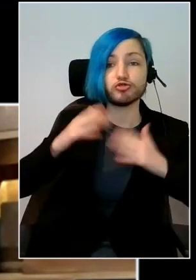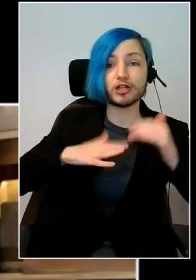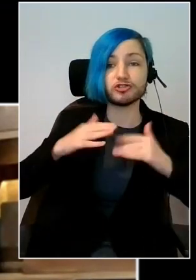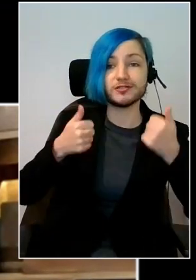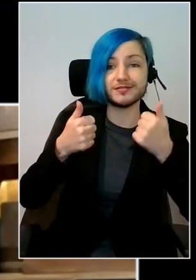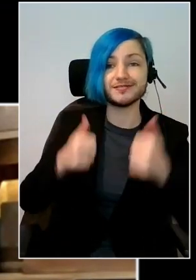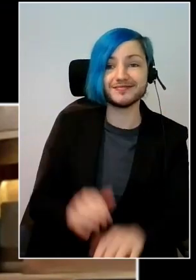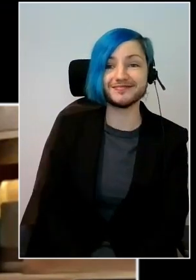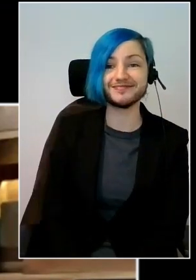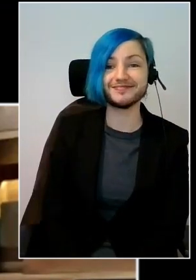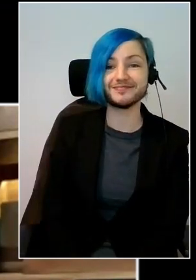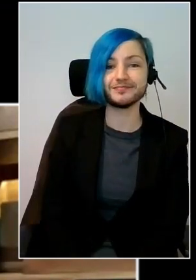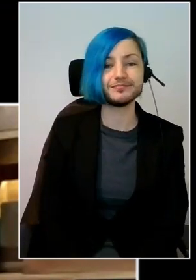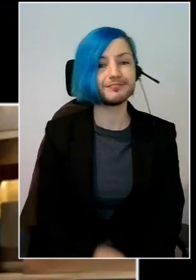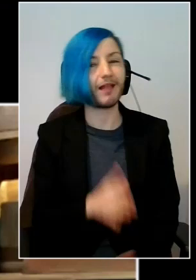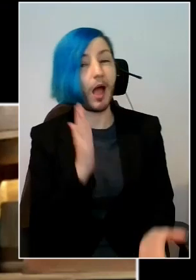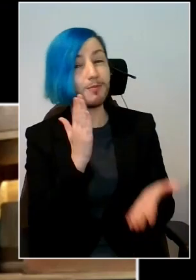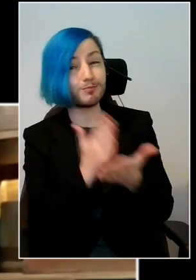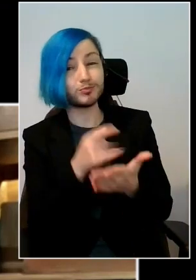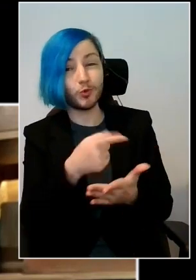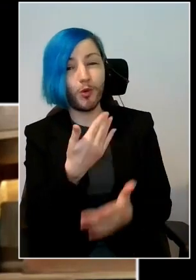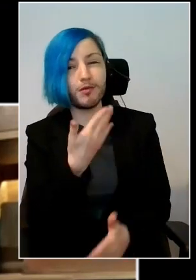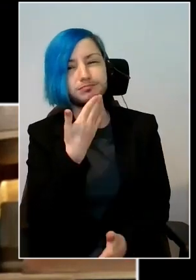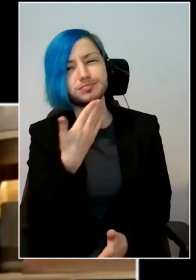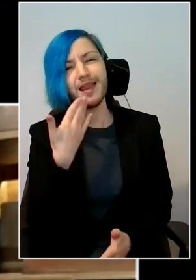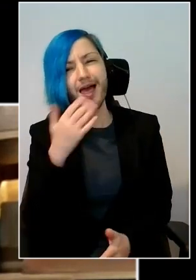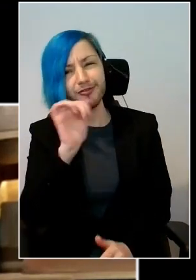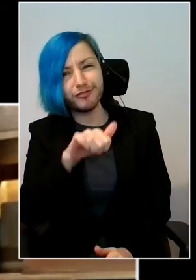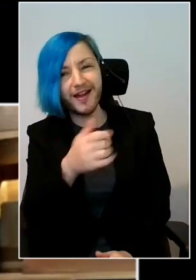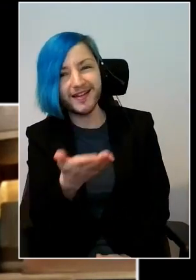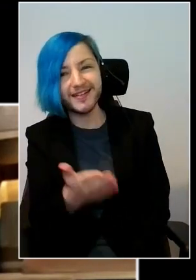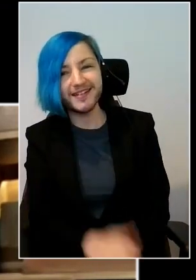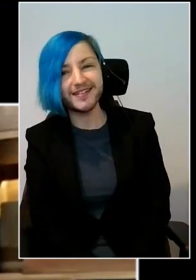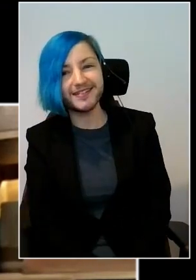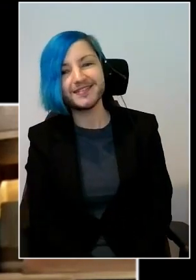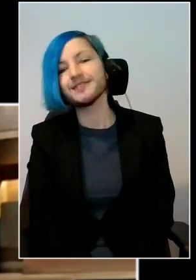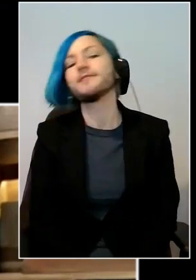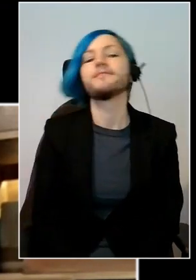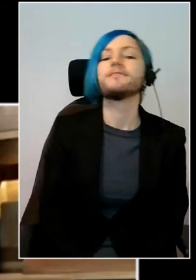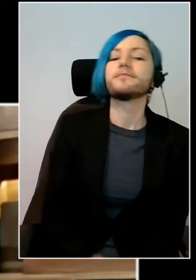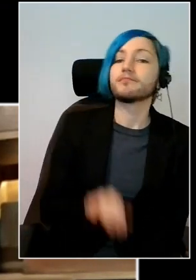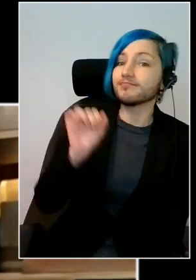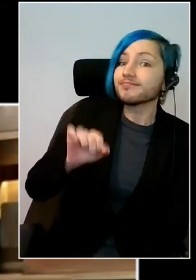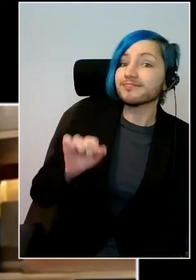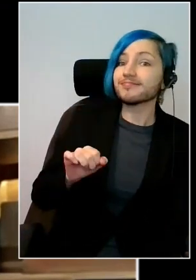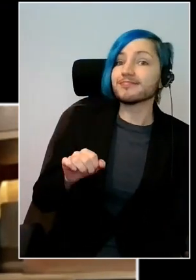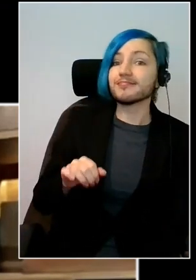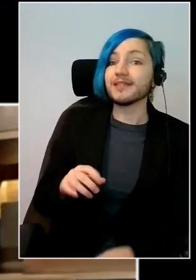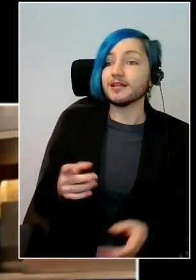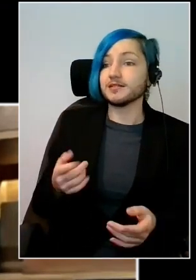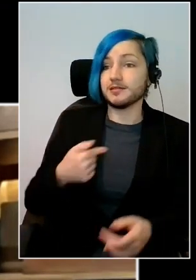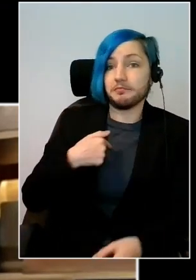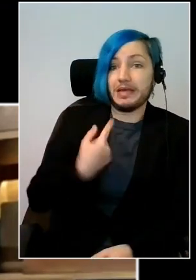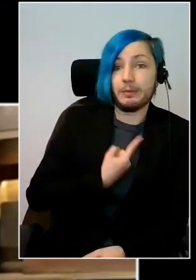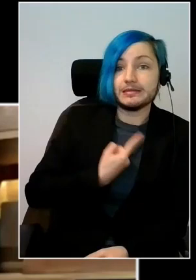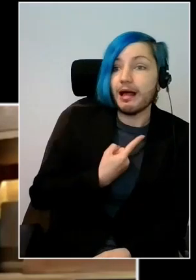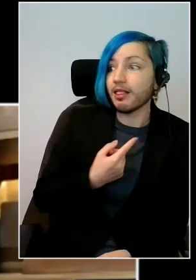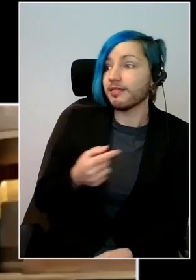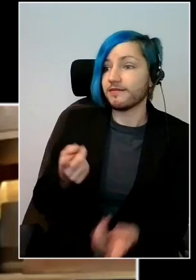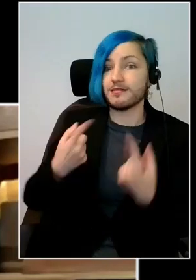I bet you're delighted. I bet you're delighted, are you? I am, and we are as a company. It's